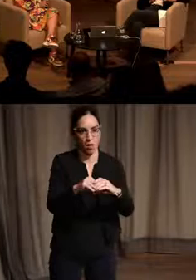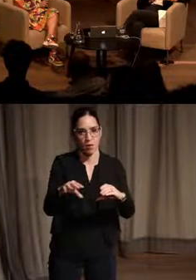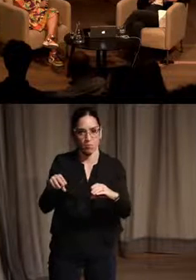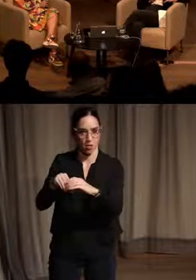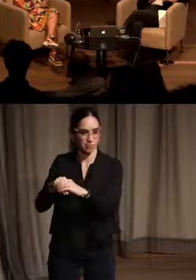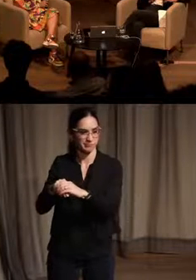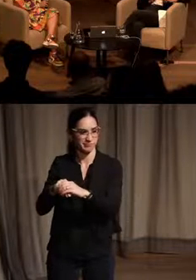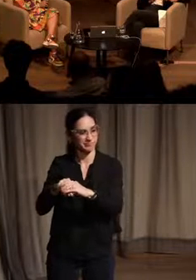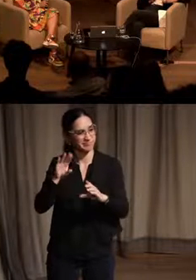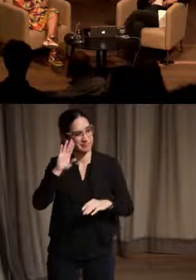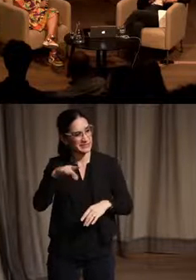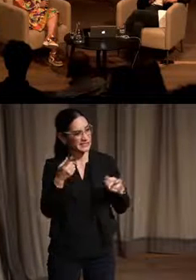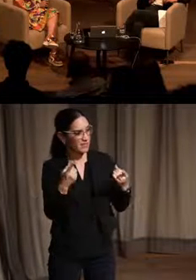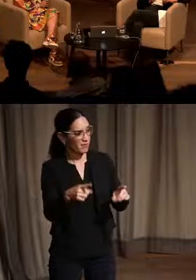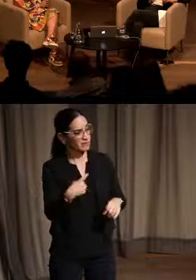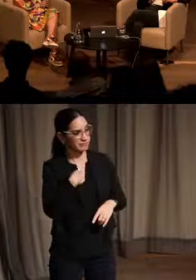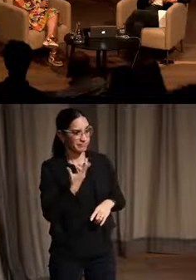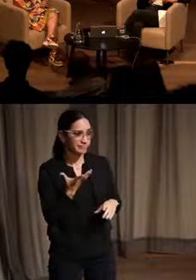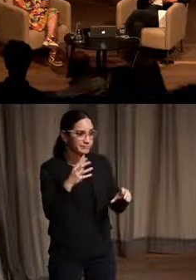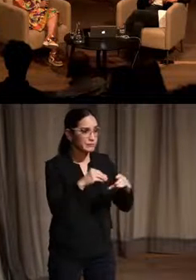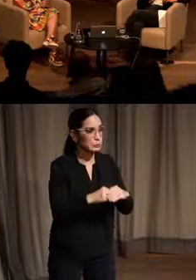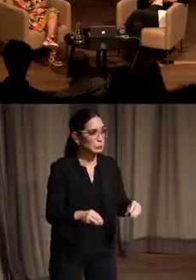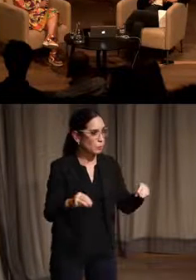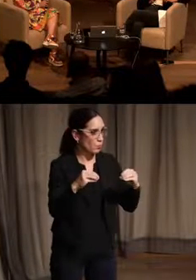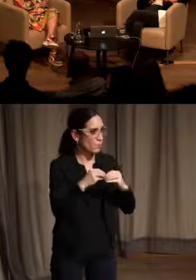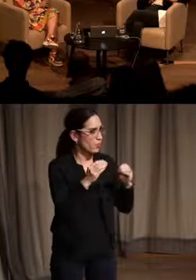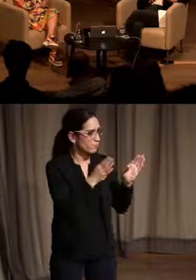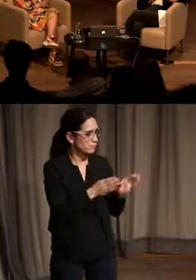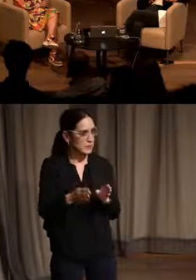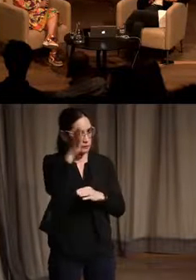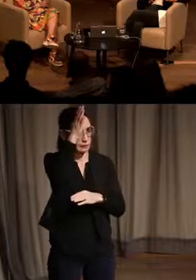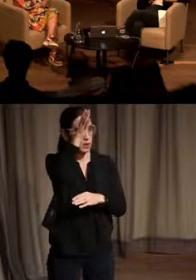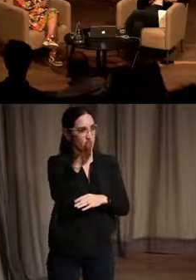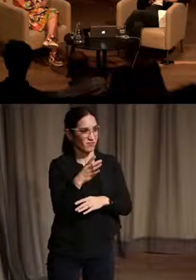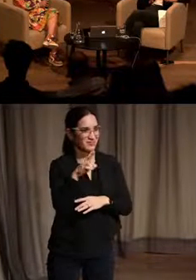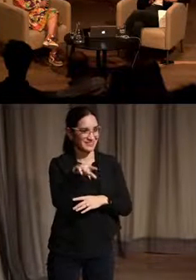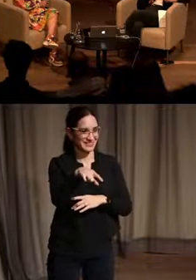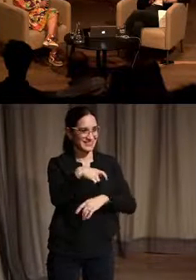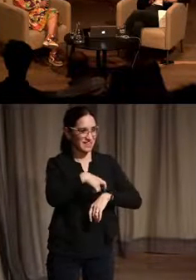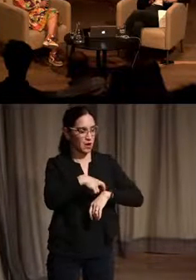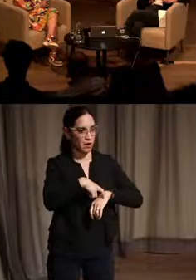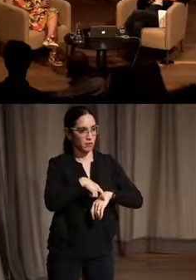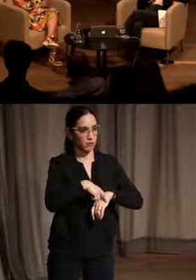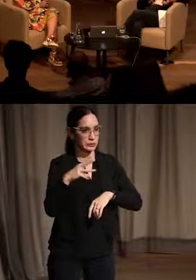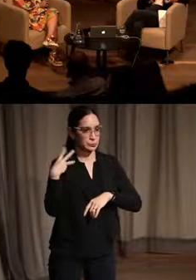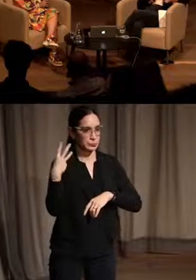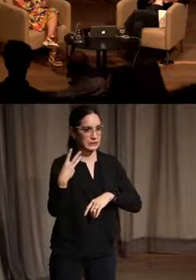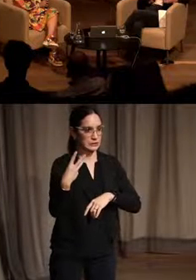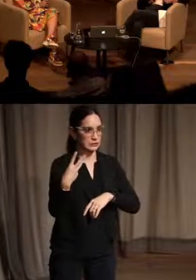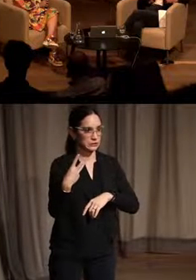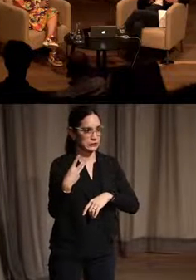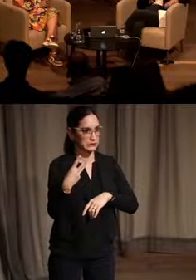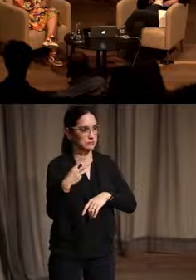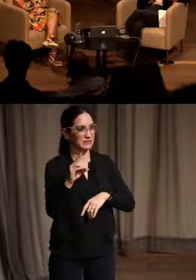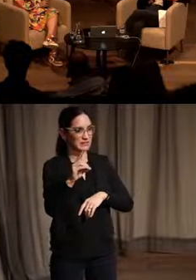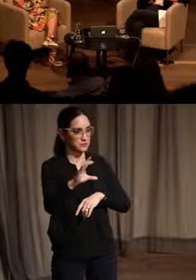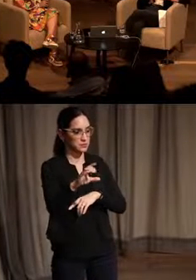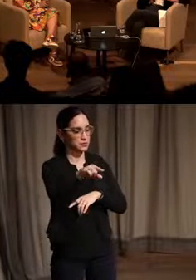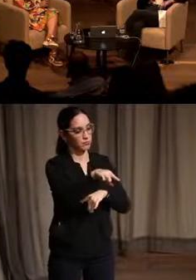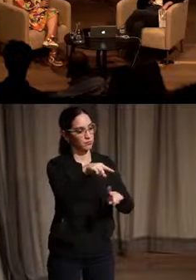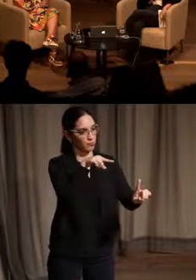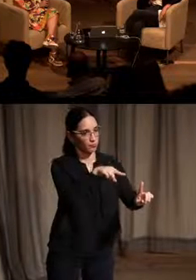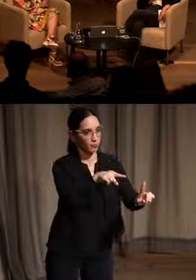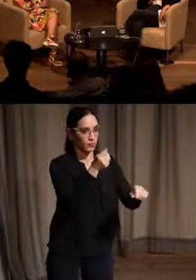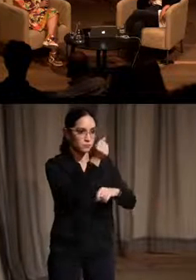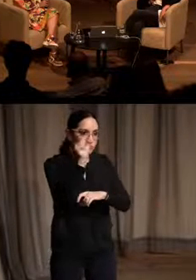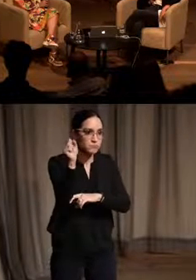Parenthood around the time of the Women's March in Washington. I was like, this is the time to do it. But I also work a lot with the Lotus